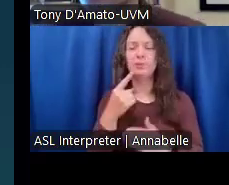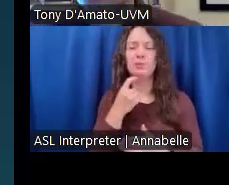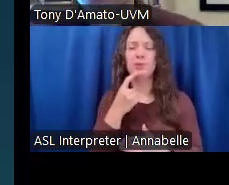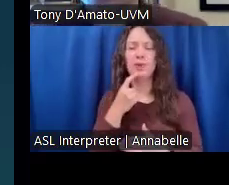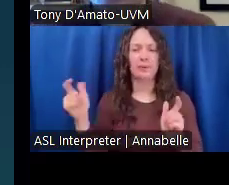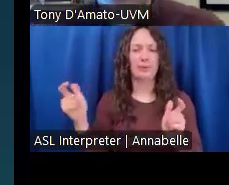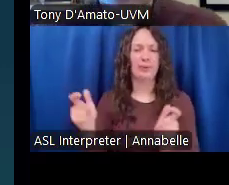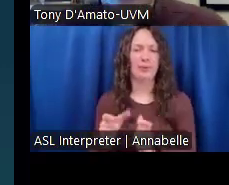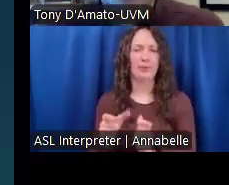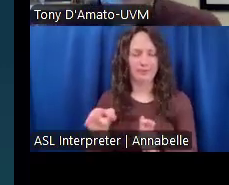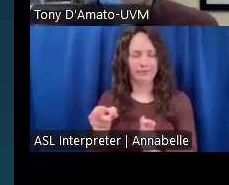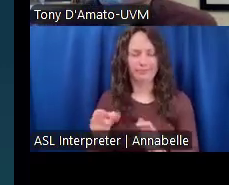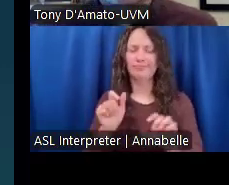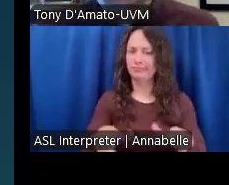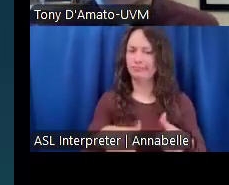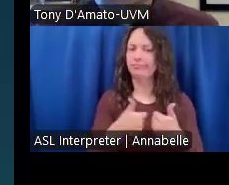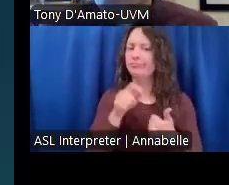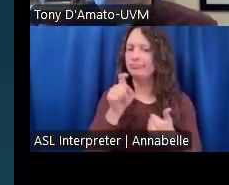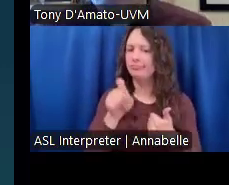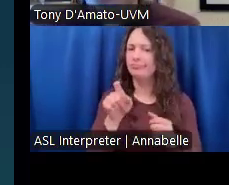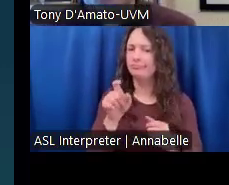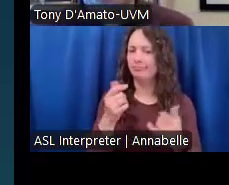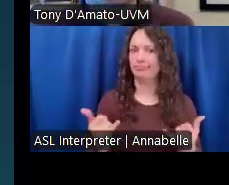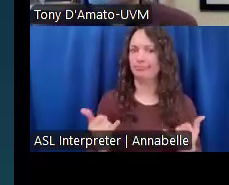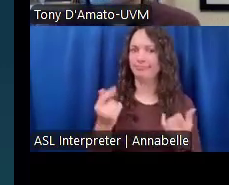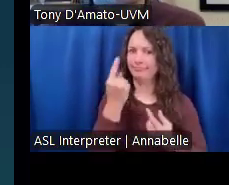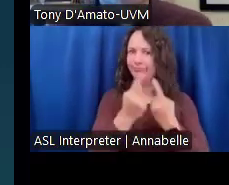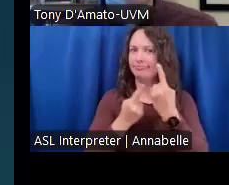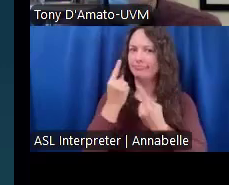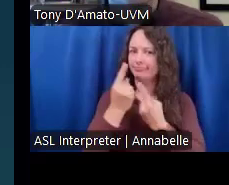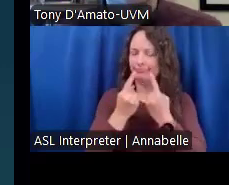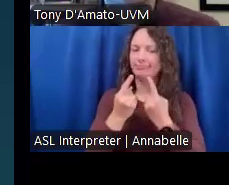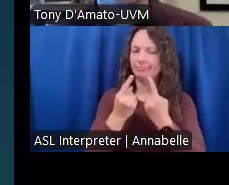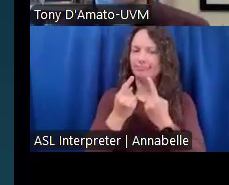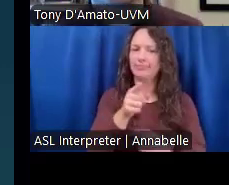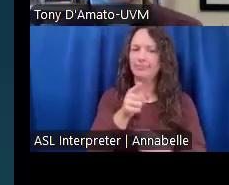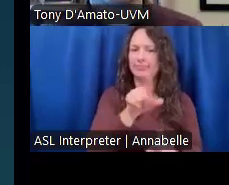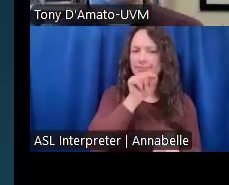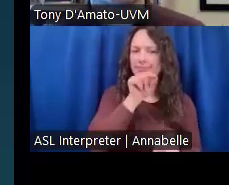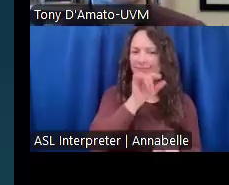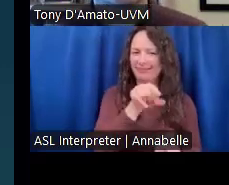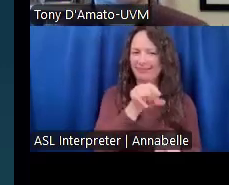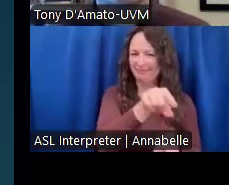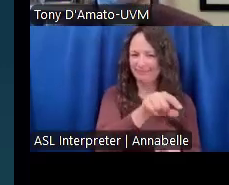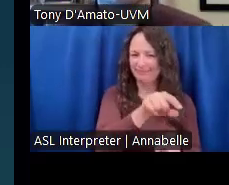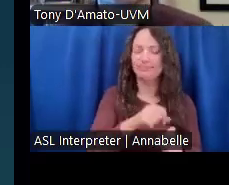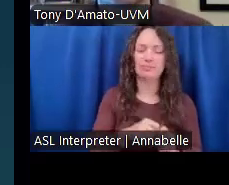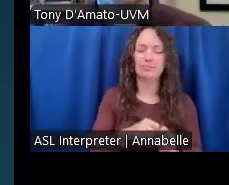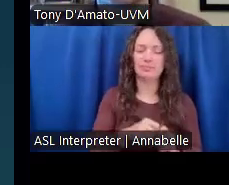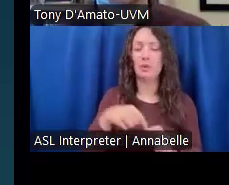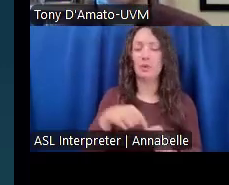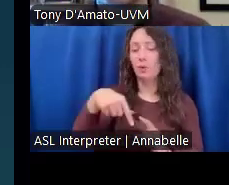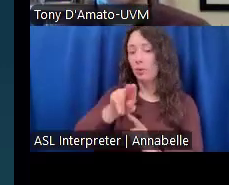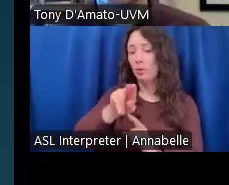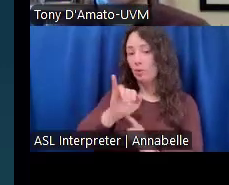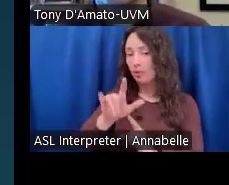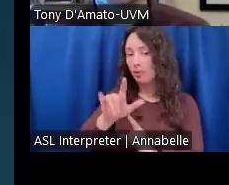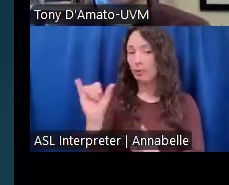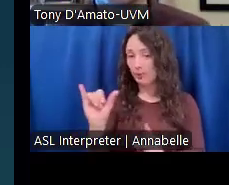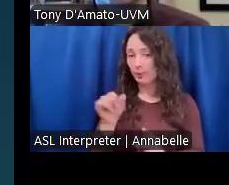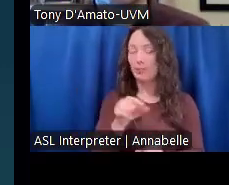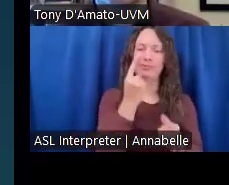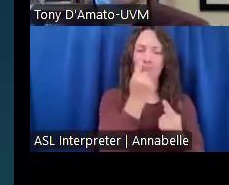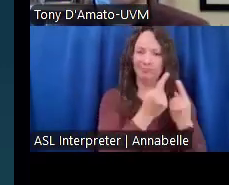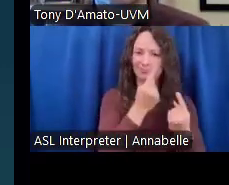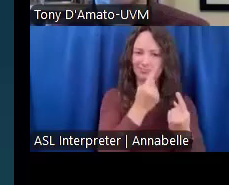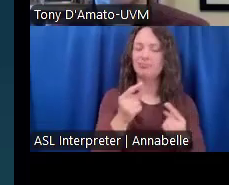this is a challenge that we need to be thinking about for species like Bachman sparrow, bobwhite quail, of course, is in the mix. And the bottom line